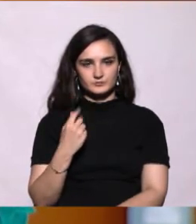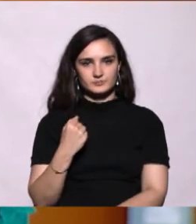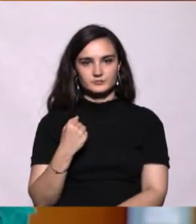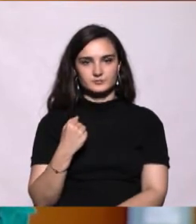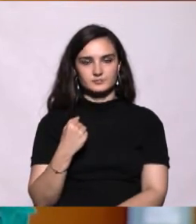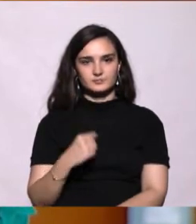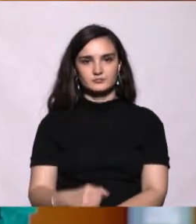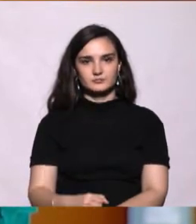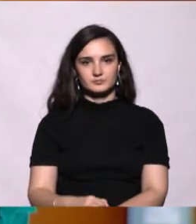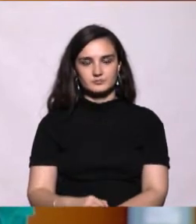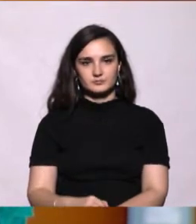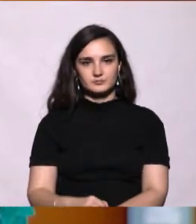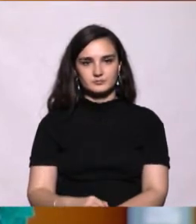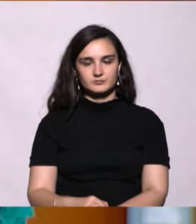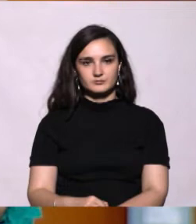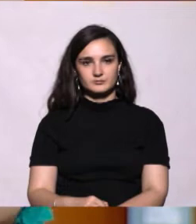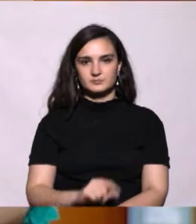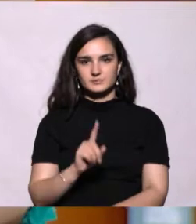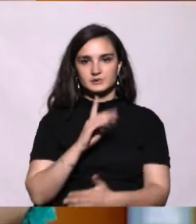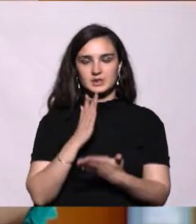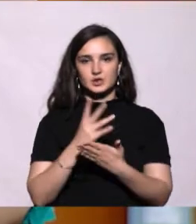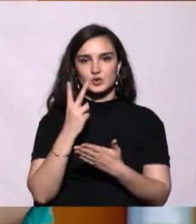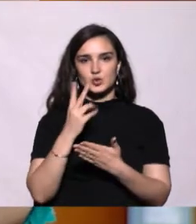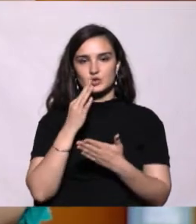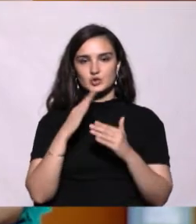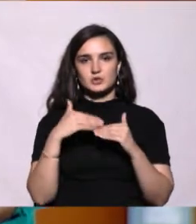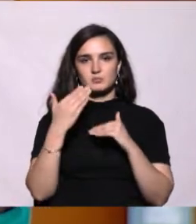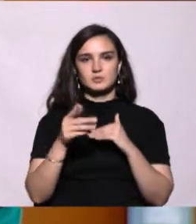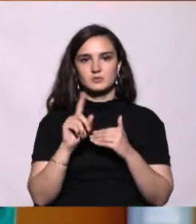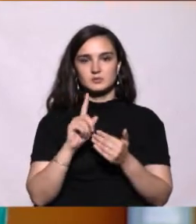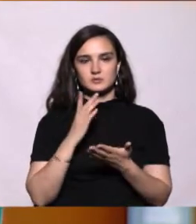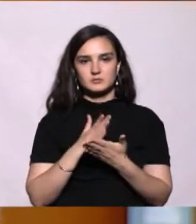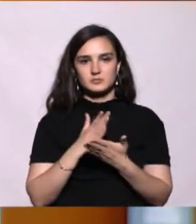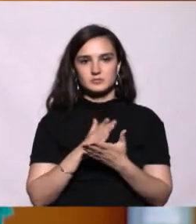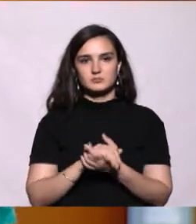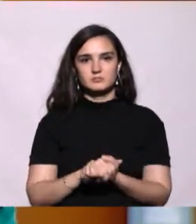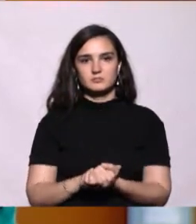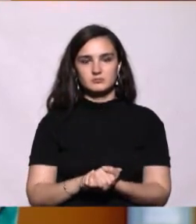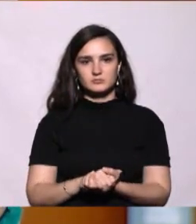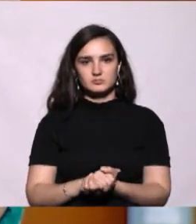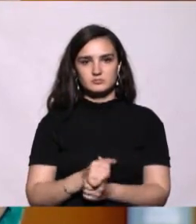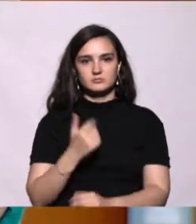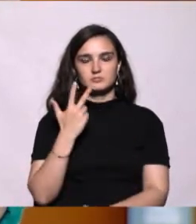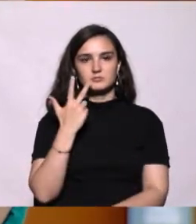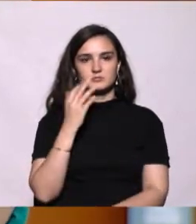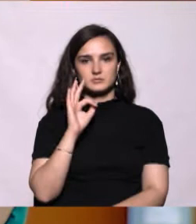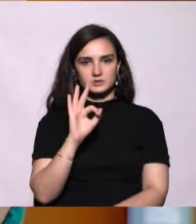Two. What comes after two? Ramodis oris shemdek.